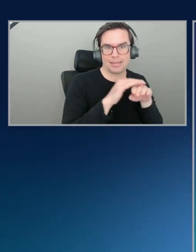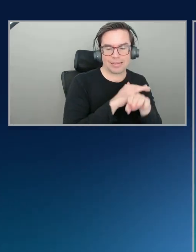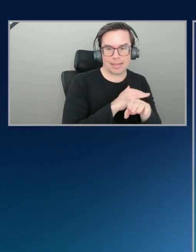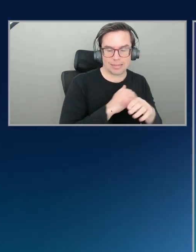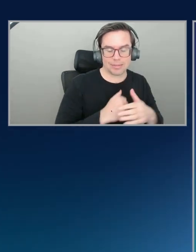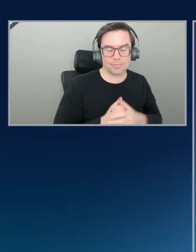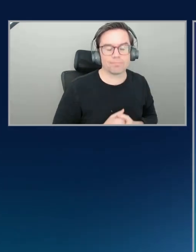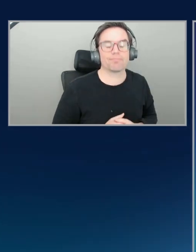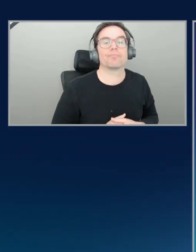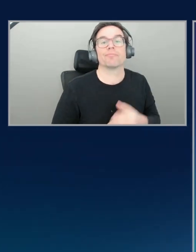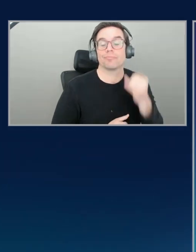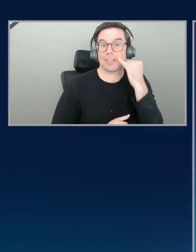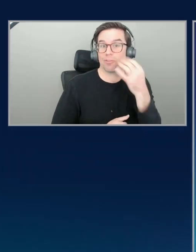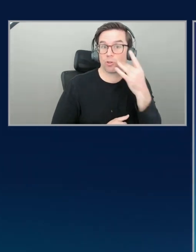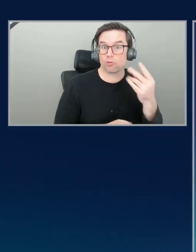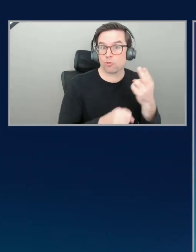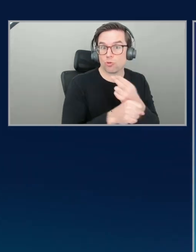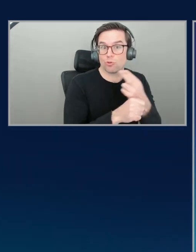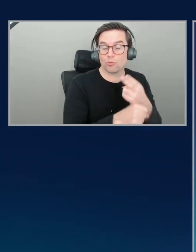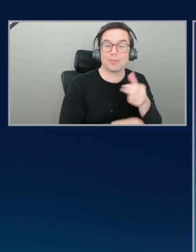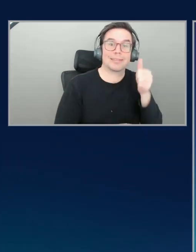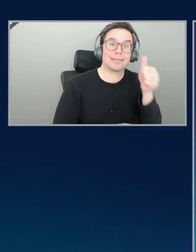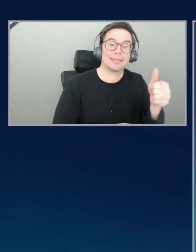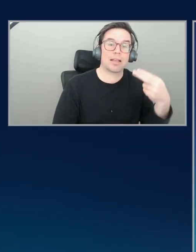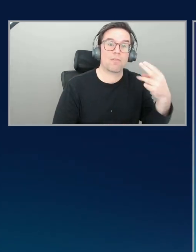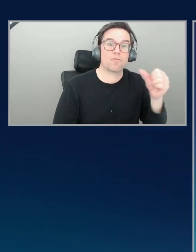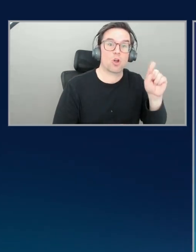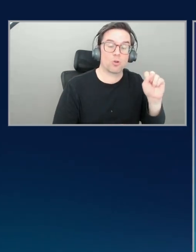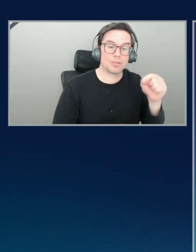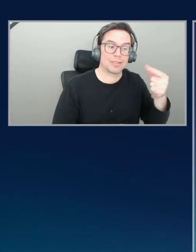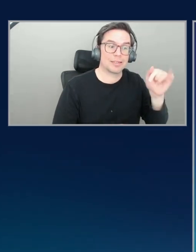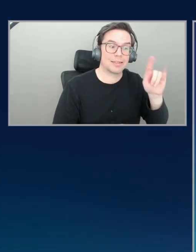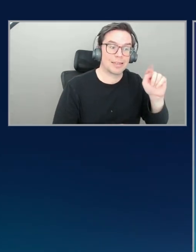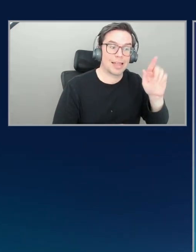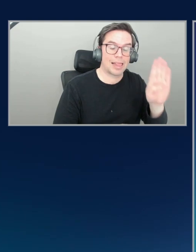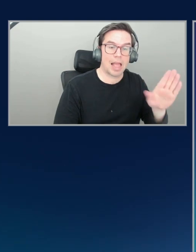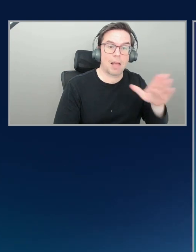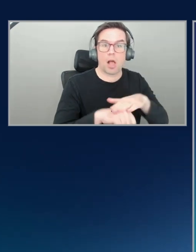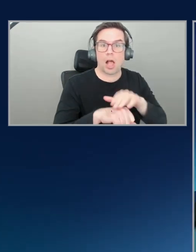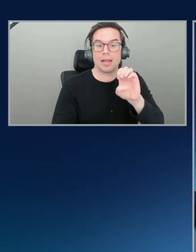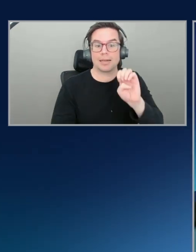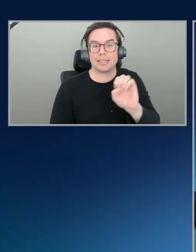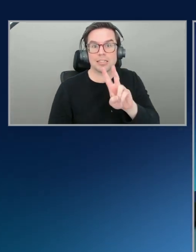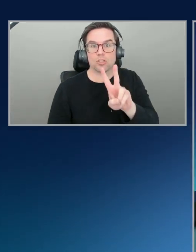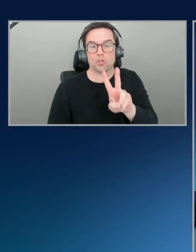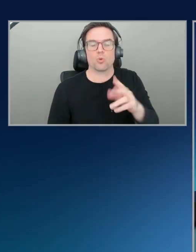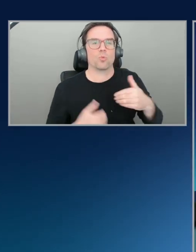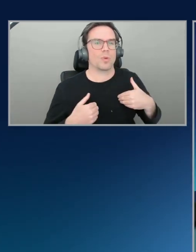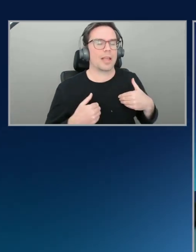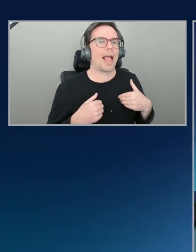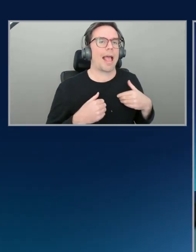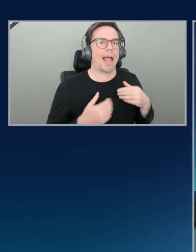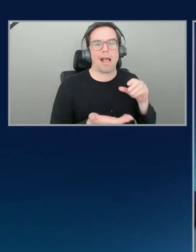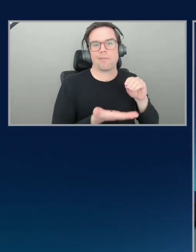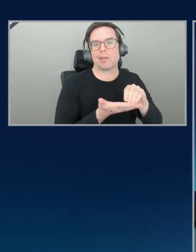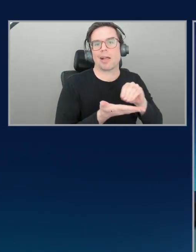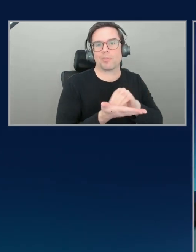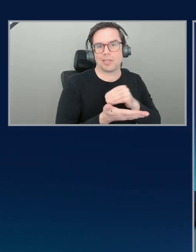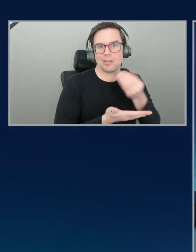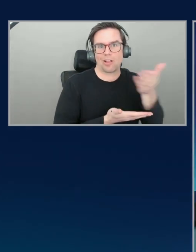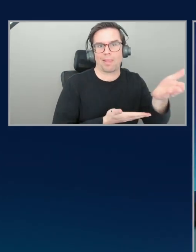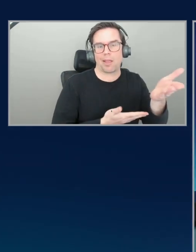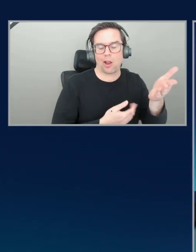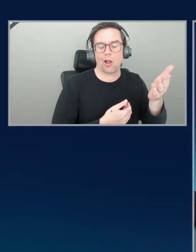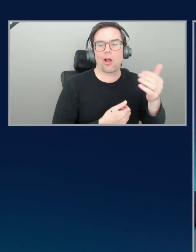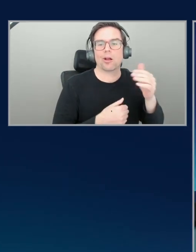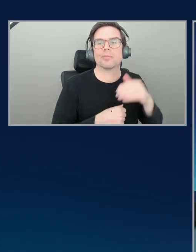using self-hosted GitLab on EC2, go check out this documentation. There's and I think we dropped a link in the chat for a 60-day free trial, so check that